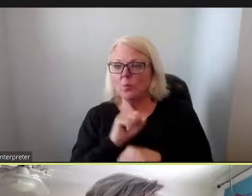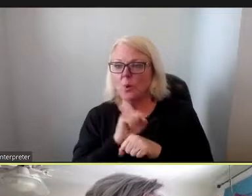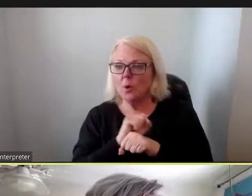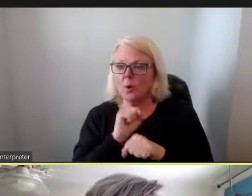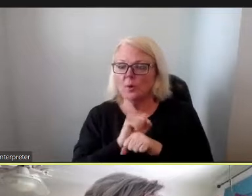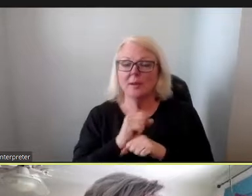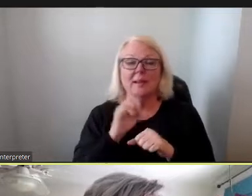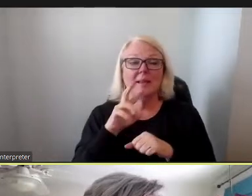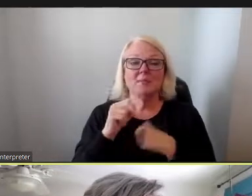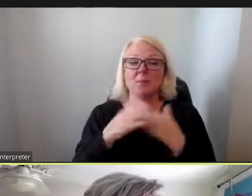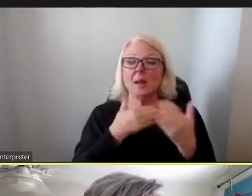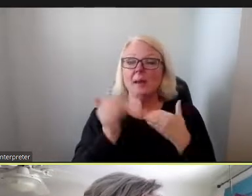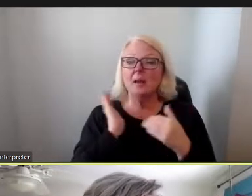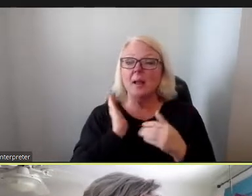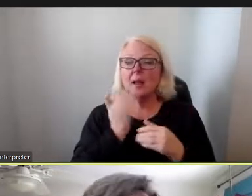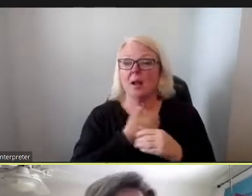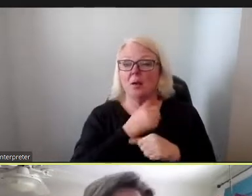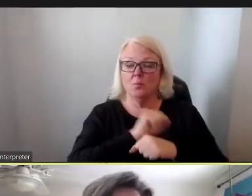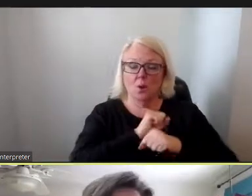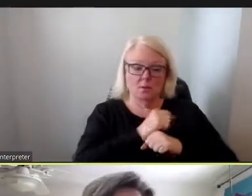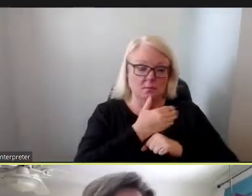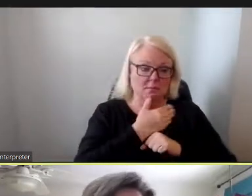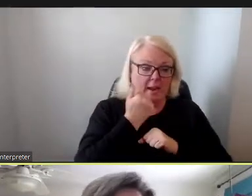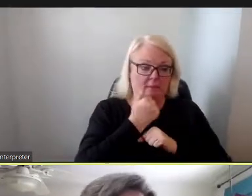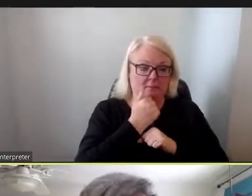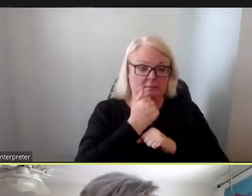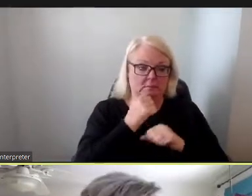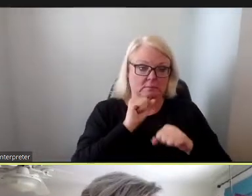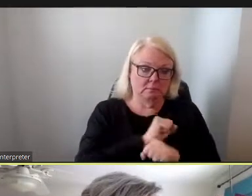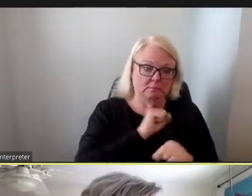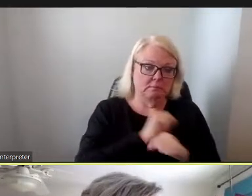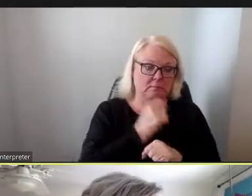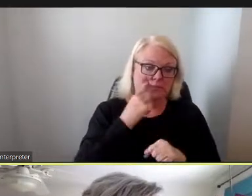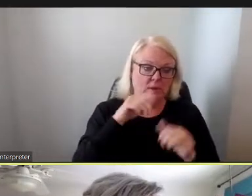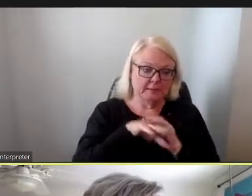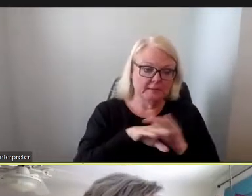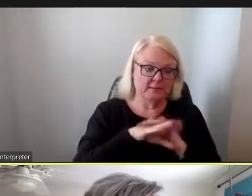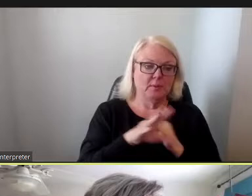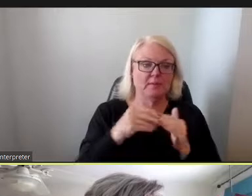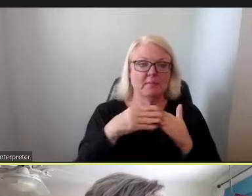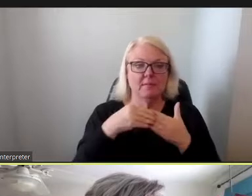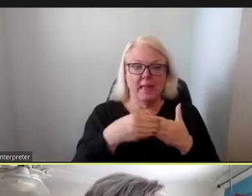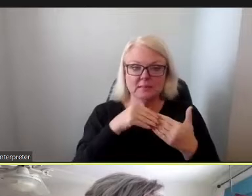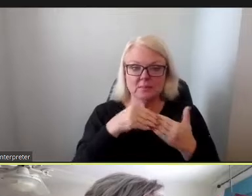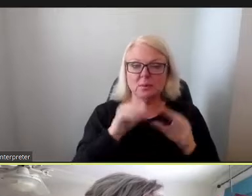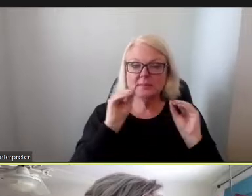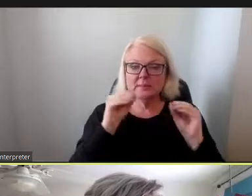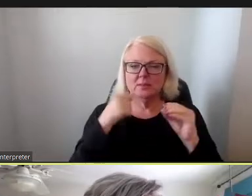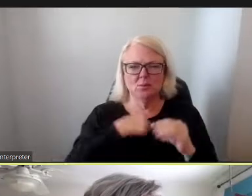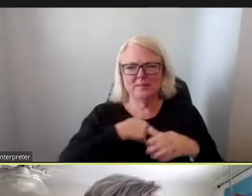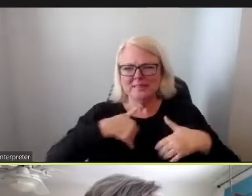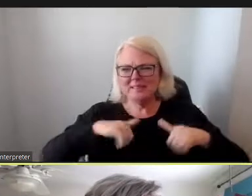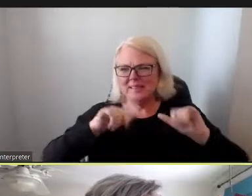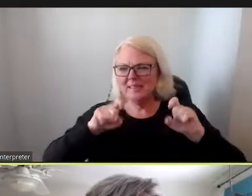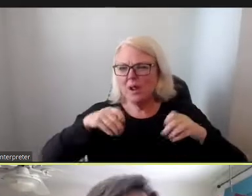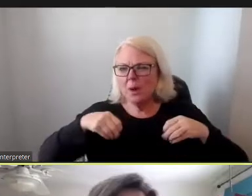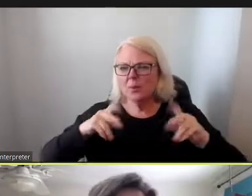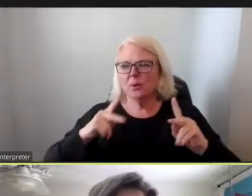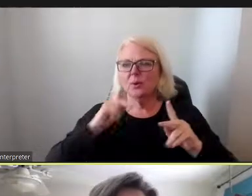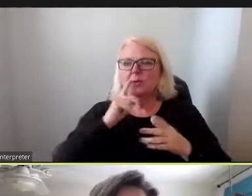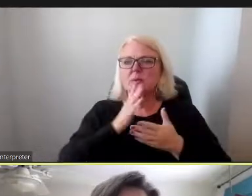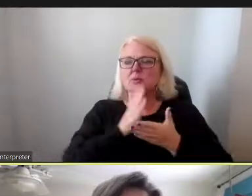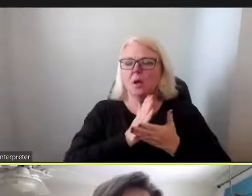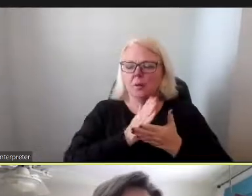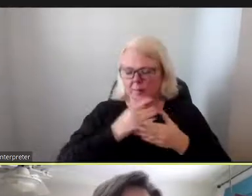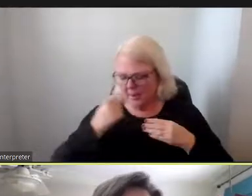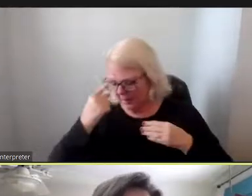Even though our discipline is one of the best when it comes to accessible and flexible teaching, we still need opportunities to pause and